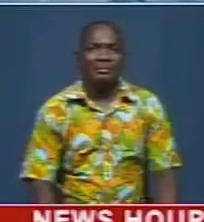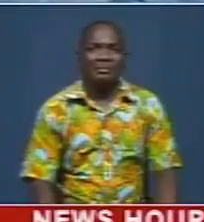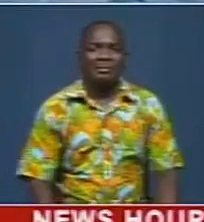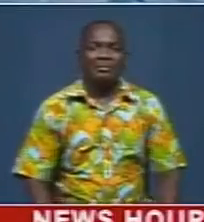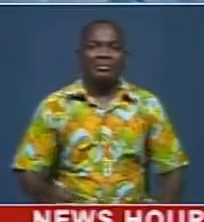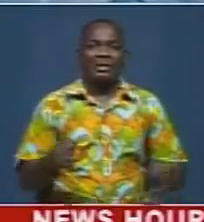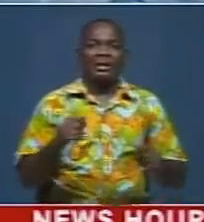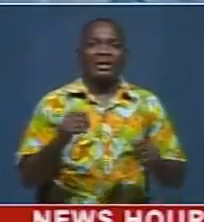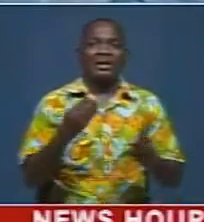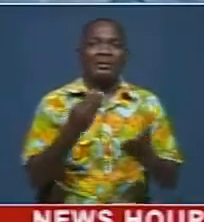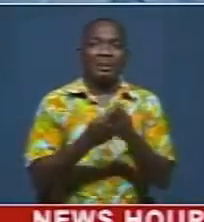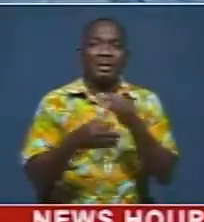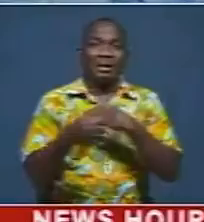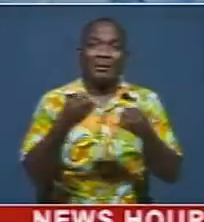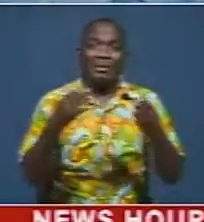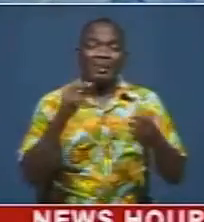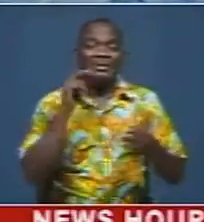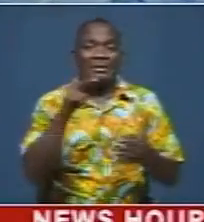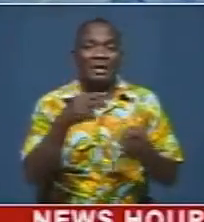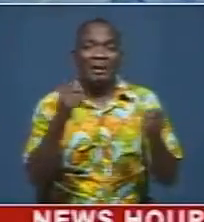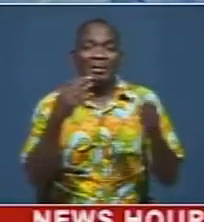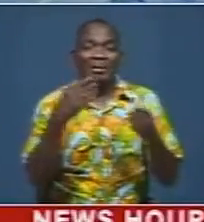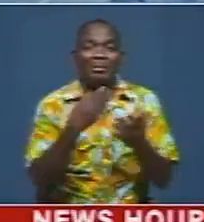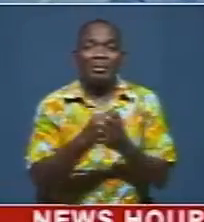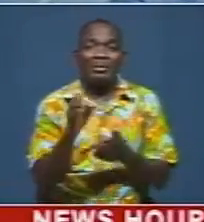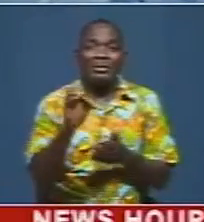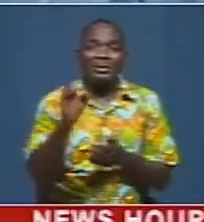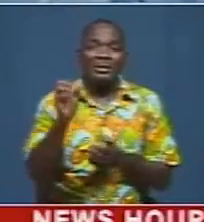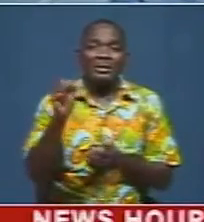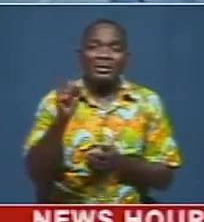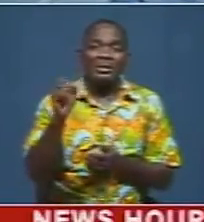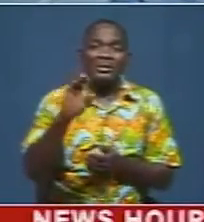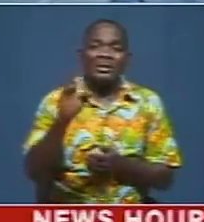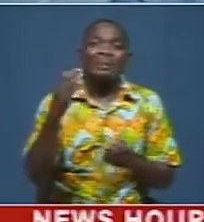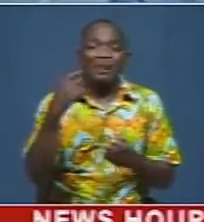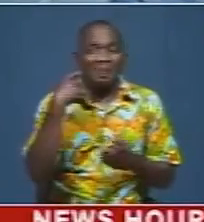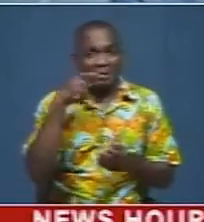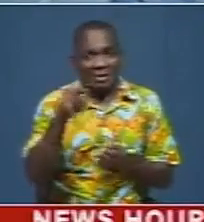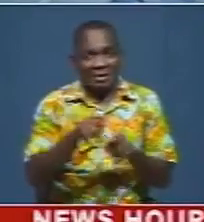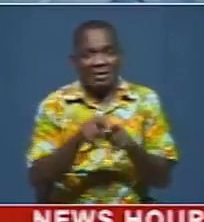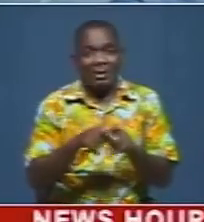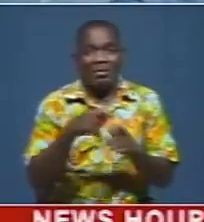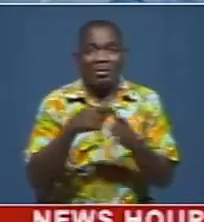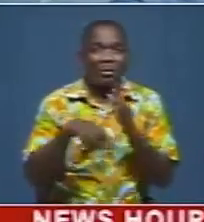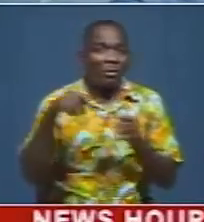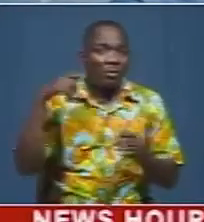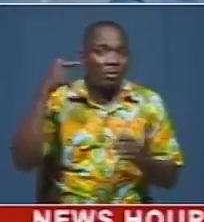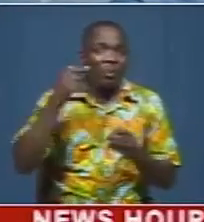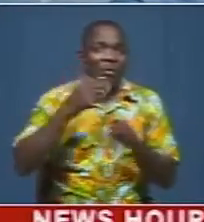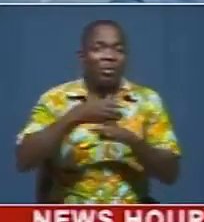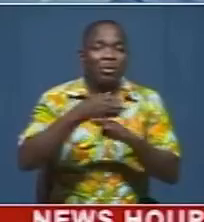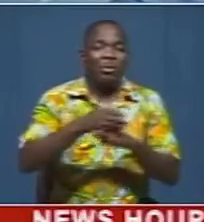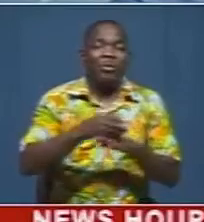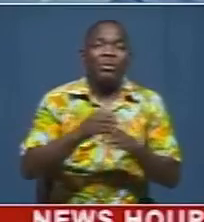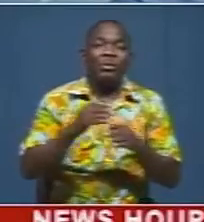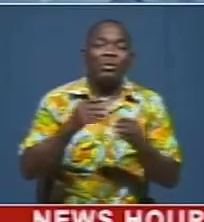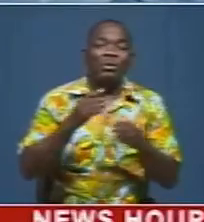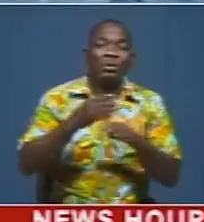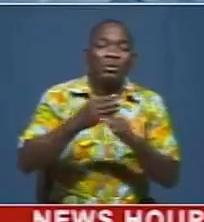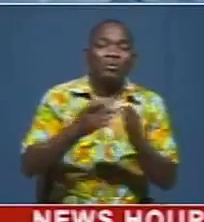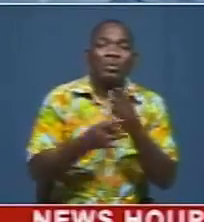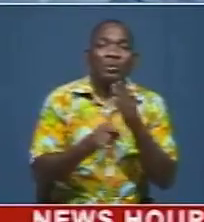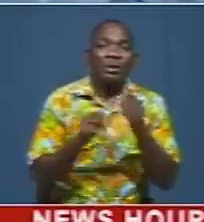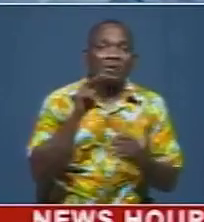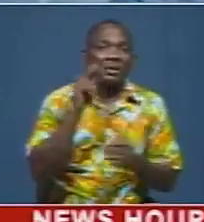go to the interbank market and bring you updates on how the local currency is performing. We also update you on latest prices of major commodities on the